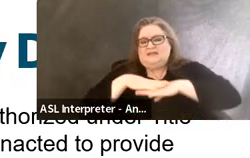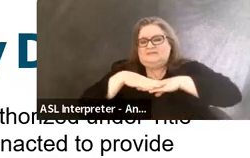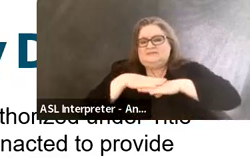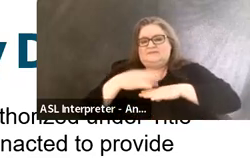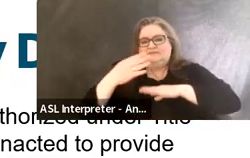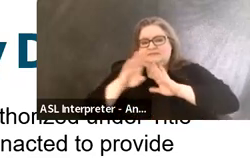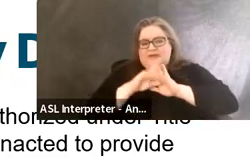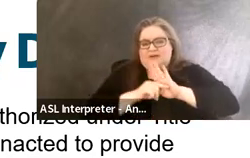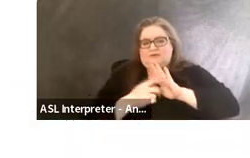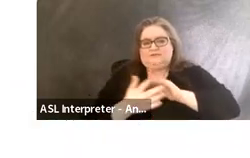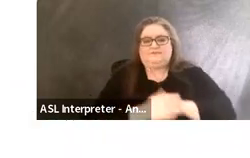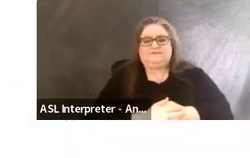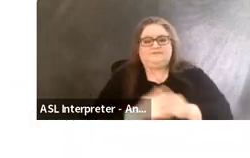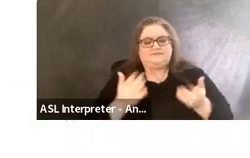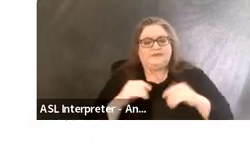Next slide.